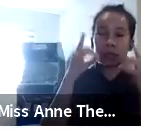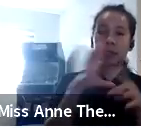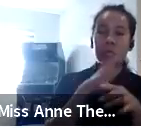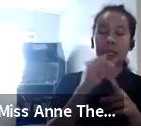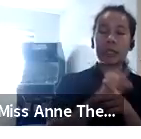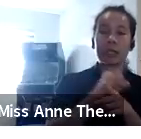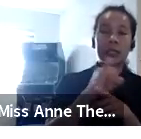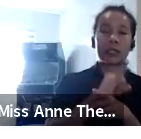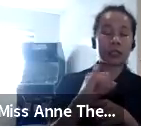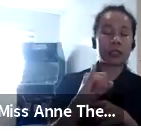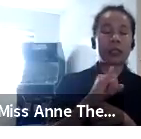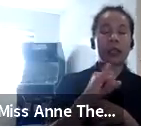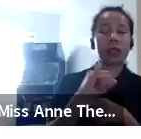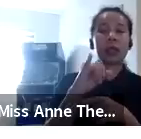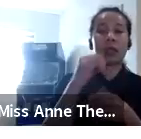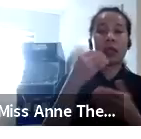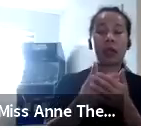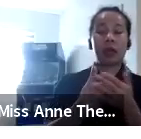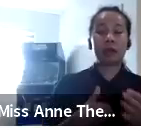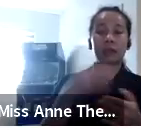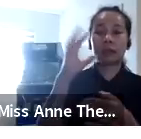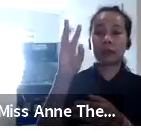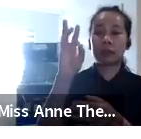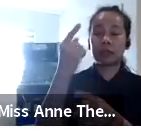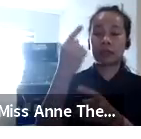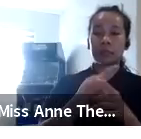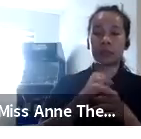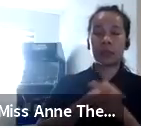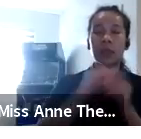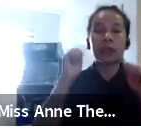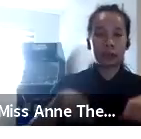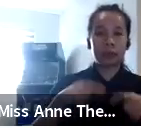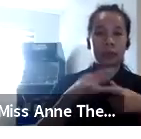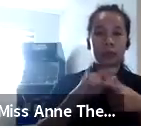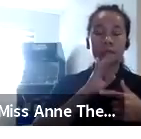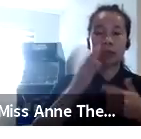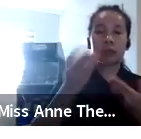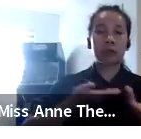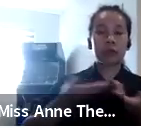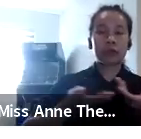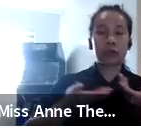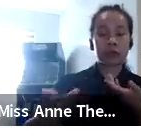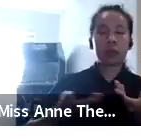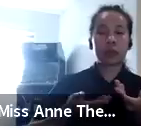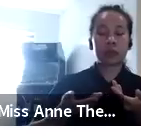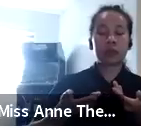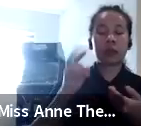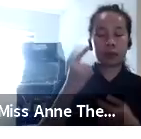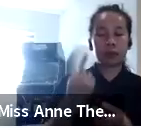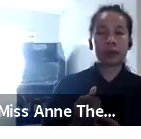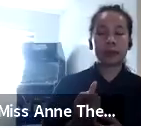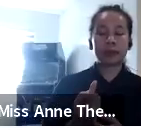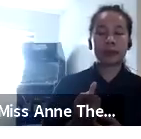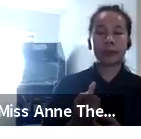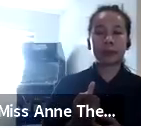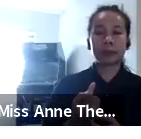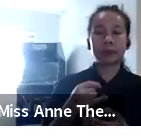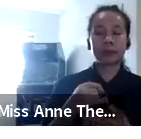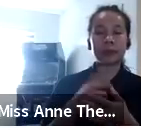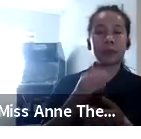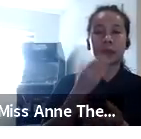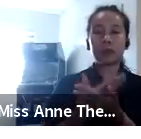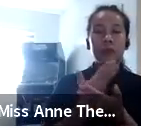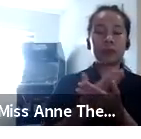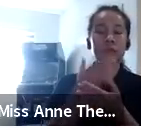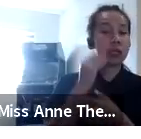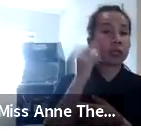months, it was an agreement that I will be the consultant only. So it was a very good